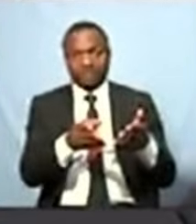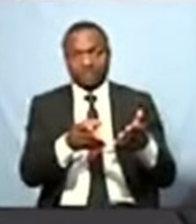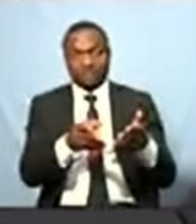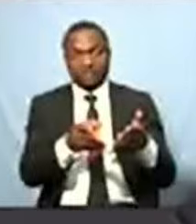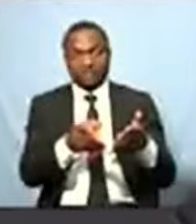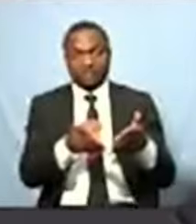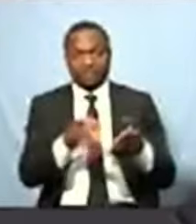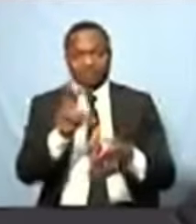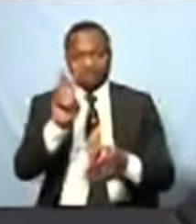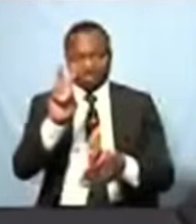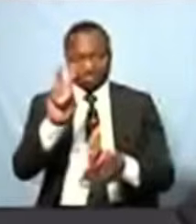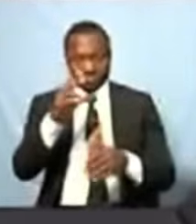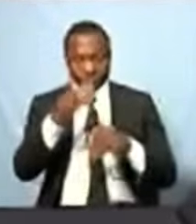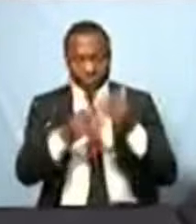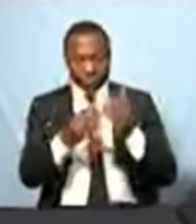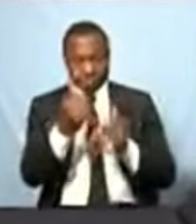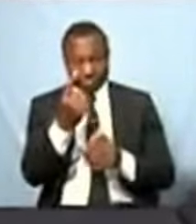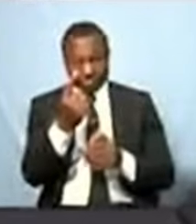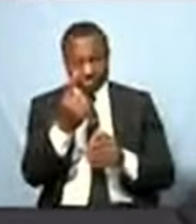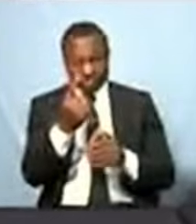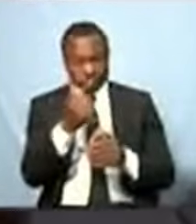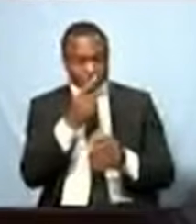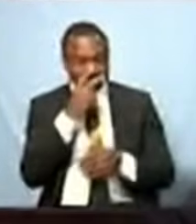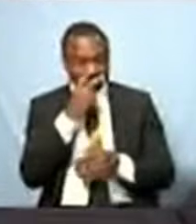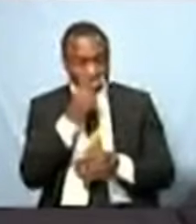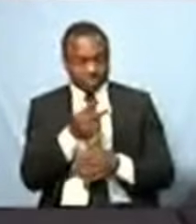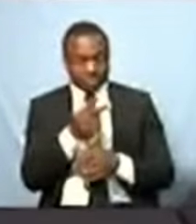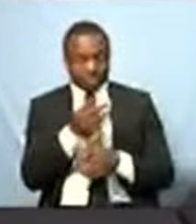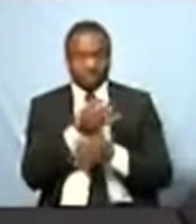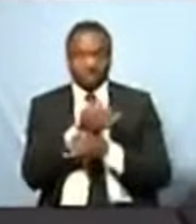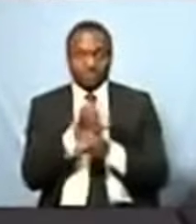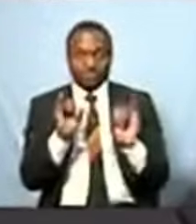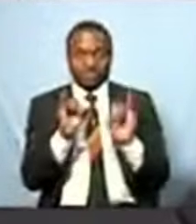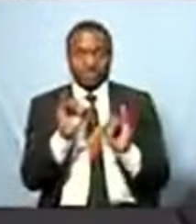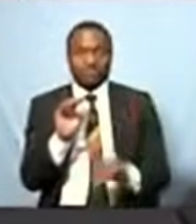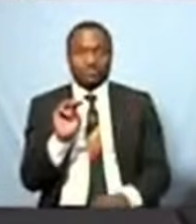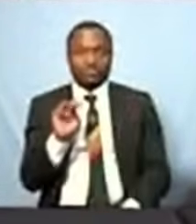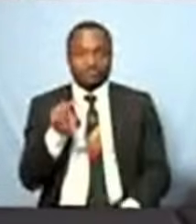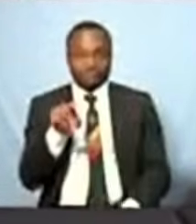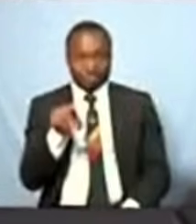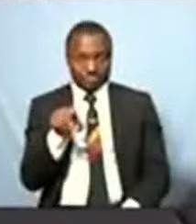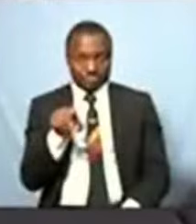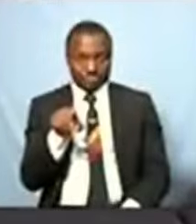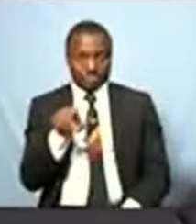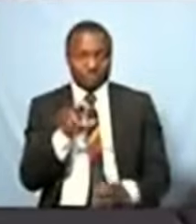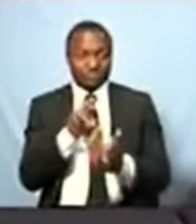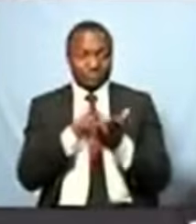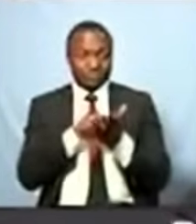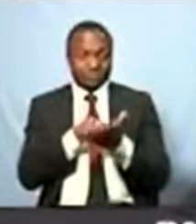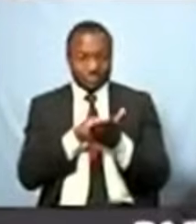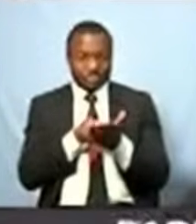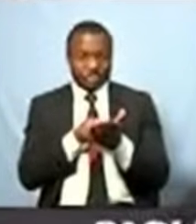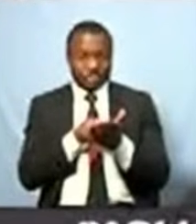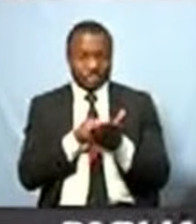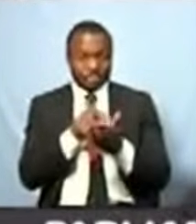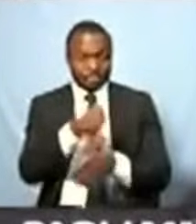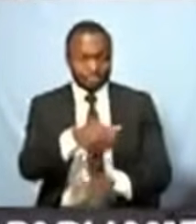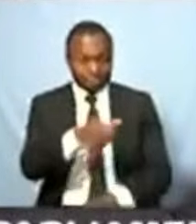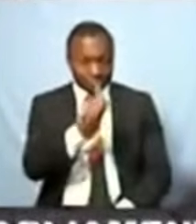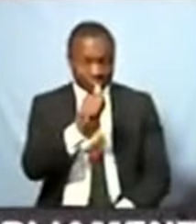for 2 clauses, one looking at an independent member of parliament, because they are not representing anybody, they are representing